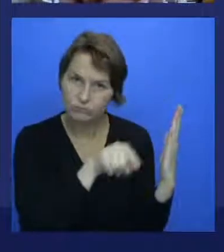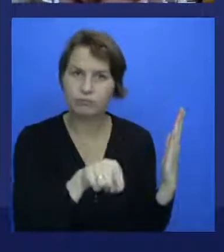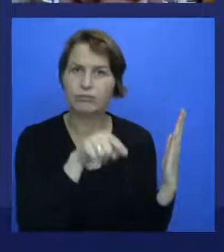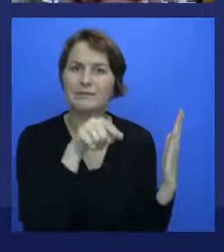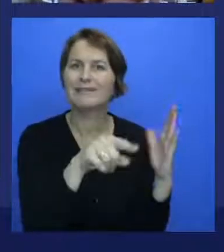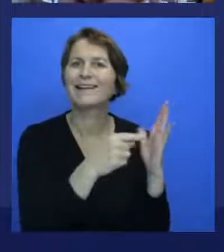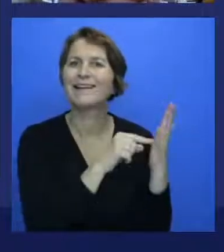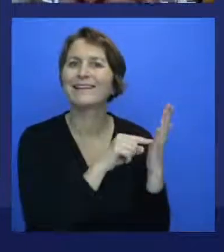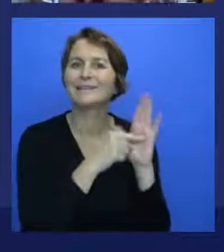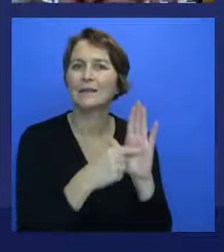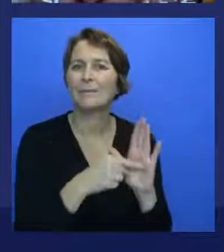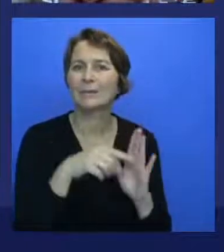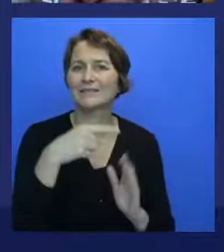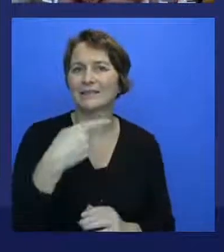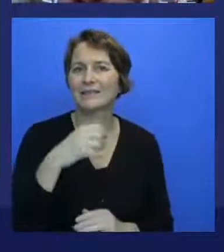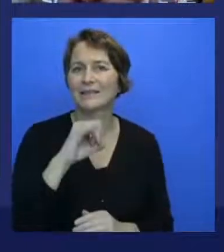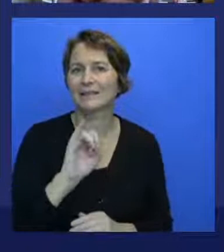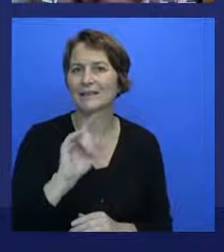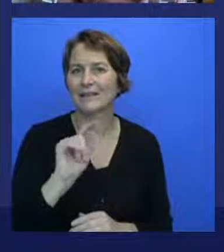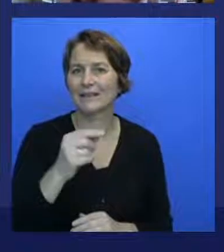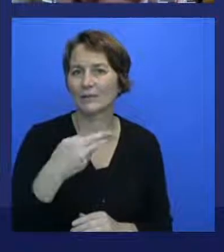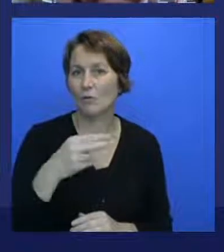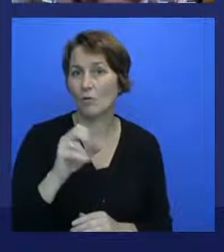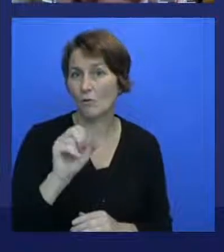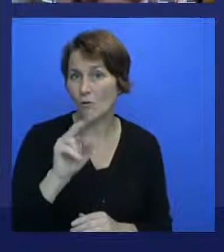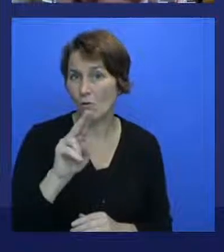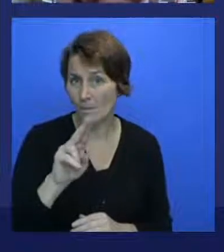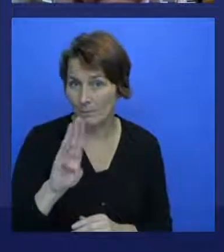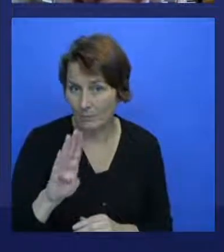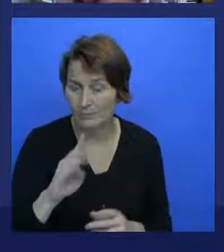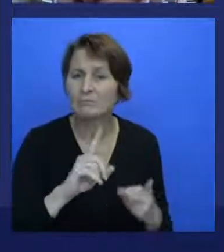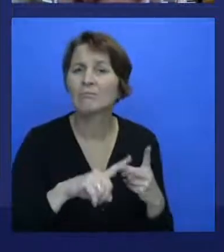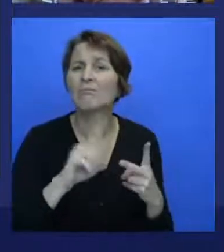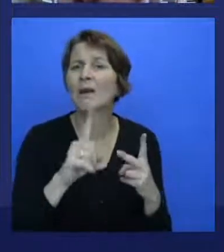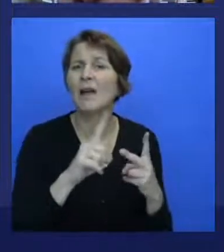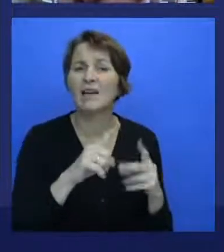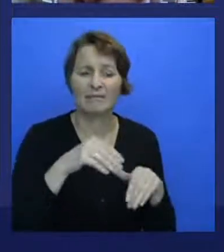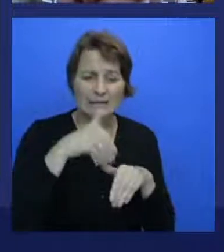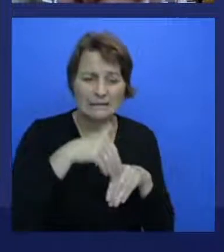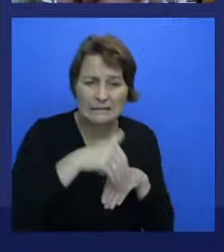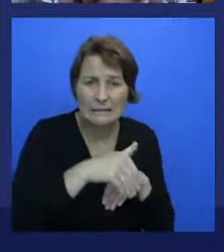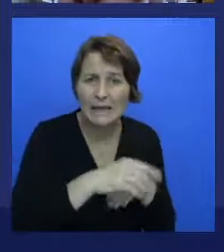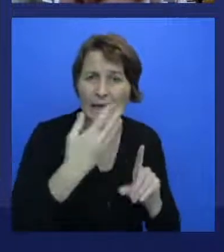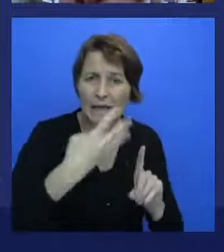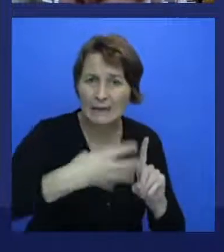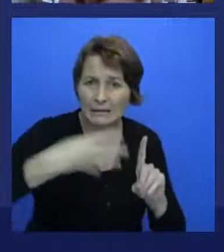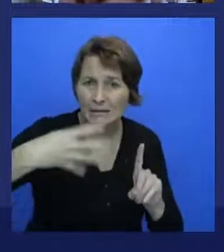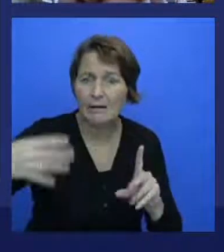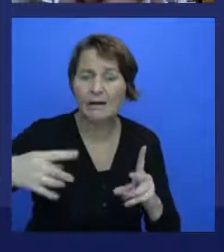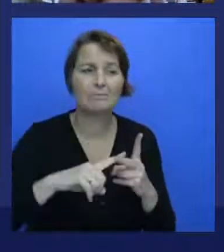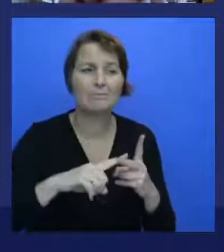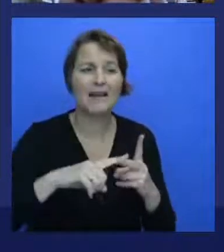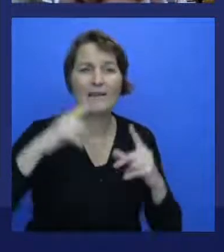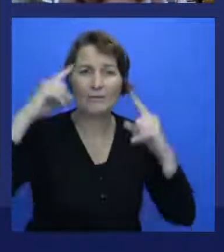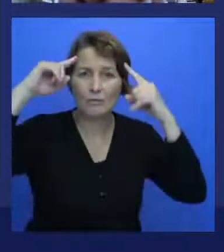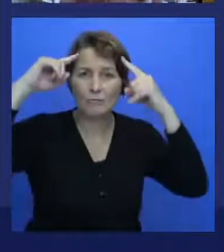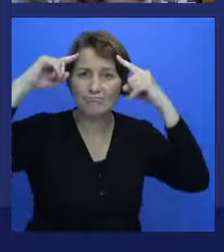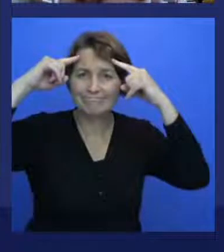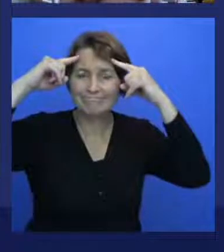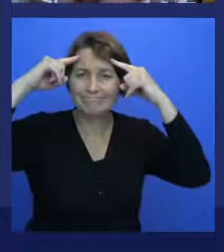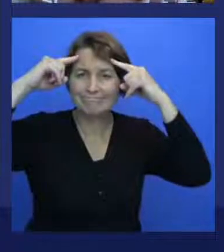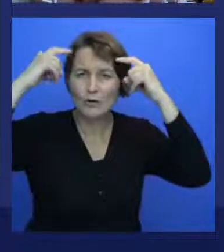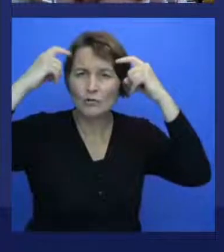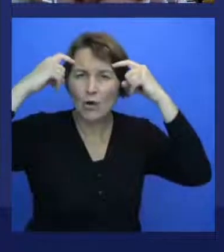they have the data, they have implemented cognitive services, so you can see how they